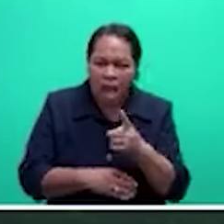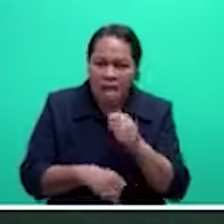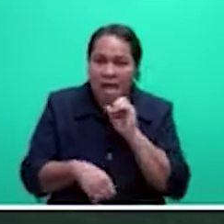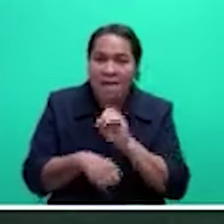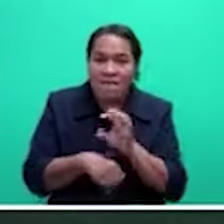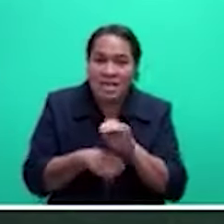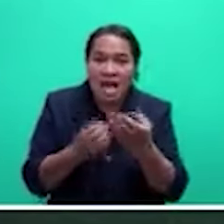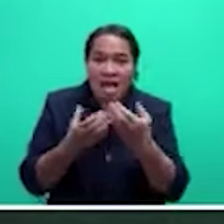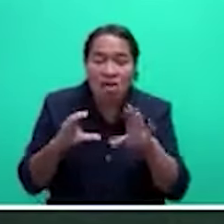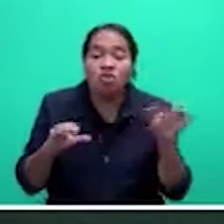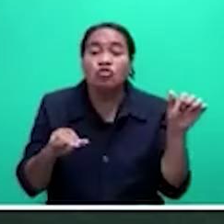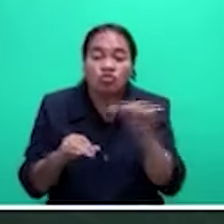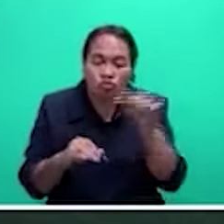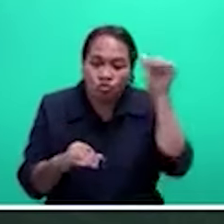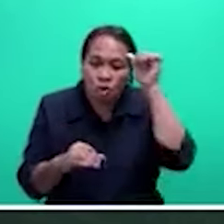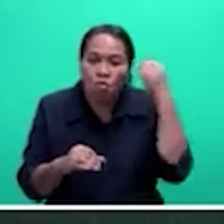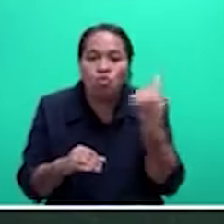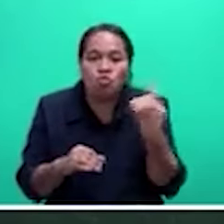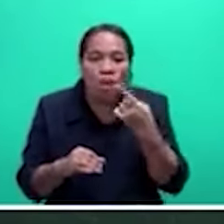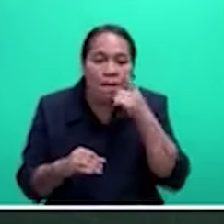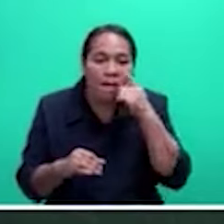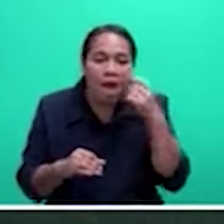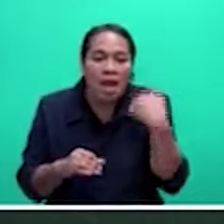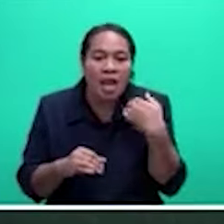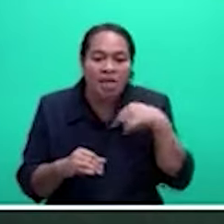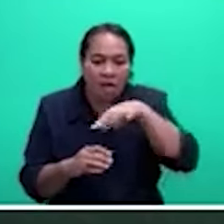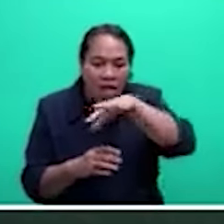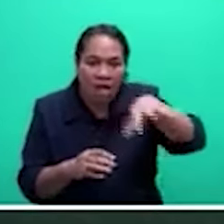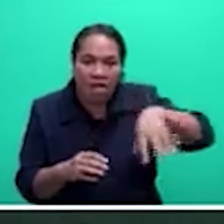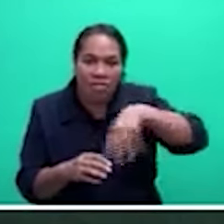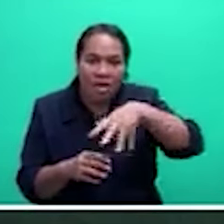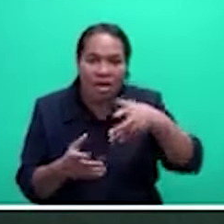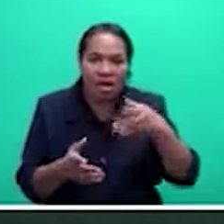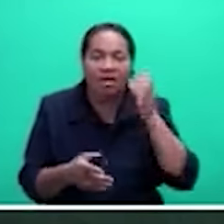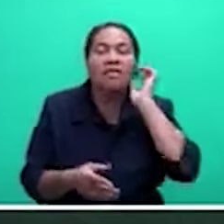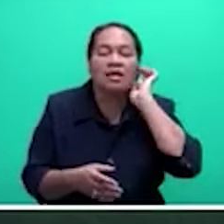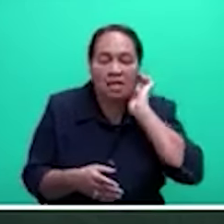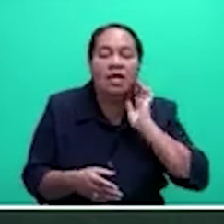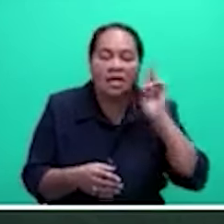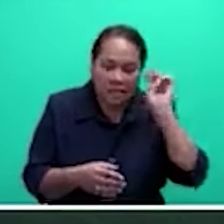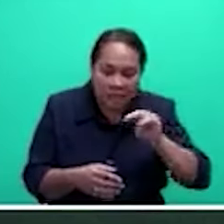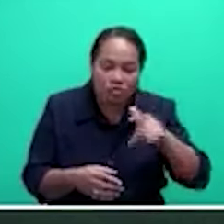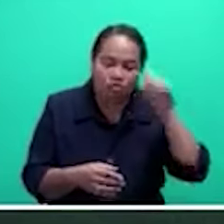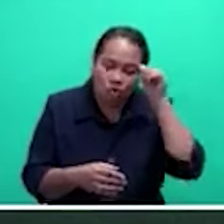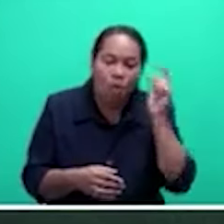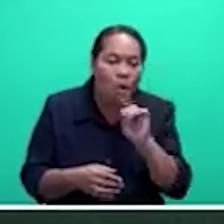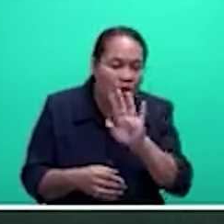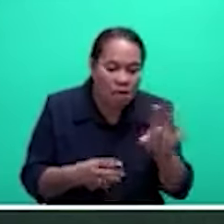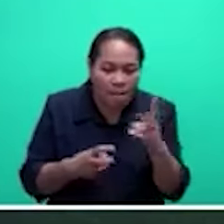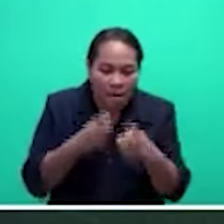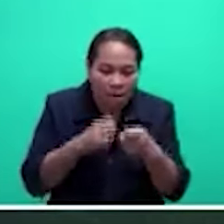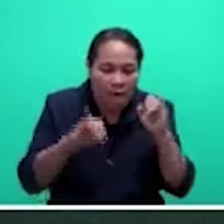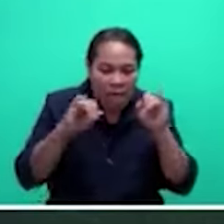need to know the people in the area. They need to know the area itself. They need to know the problems faced by the people in that